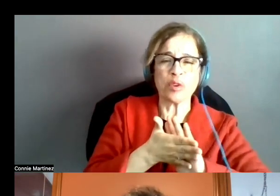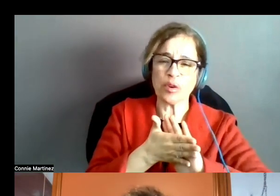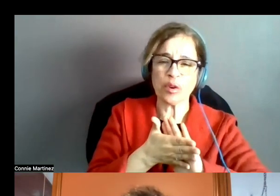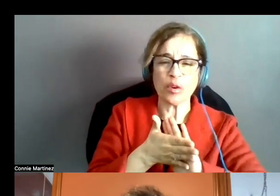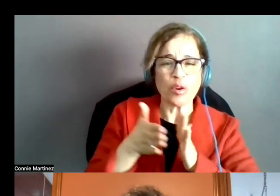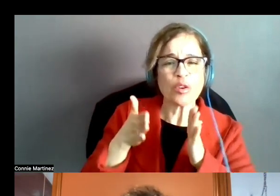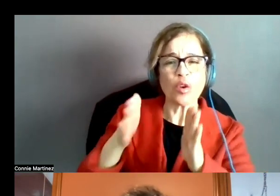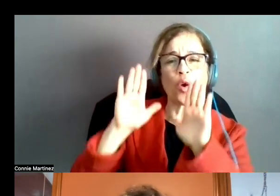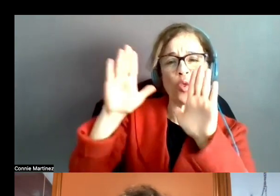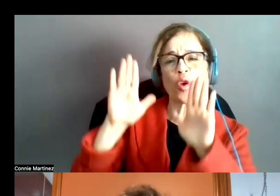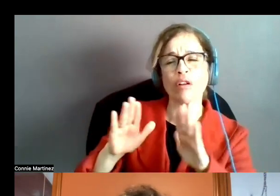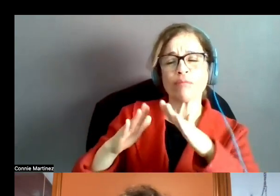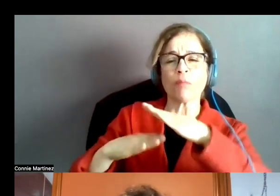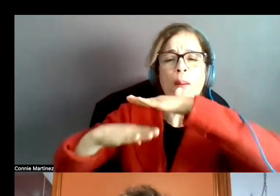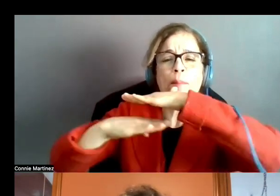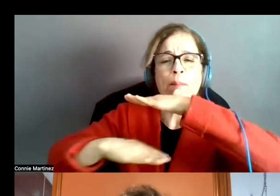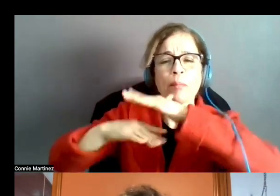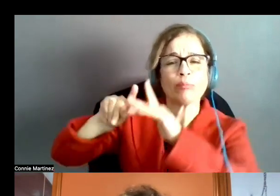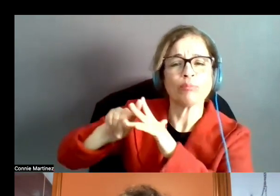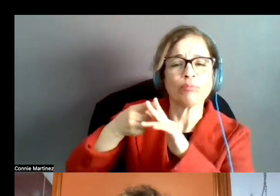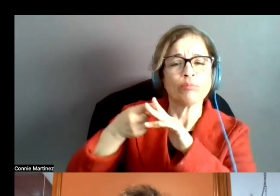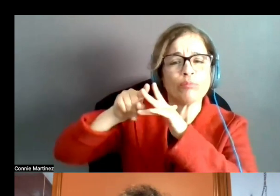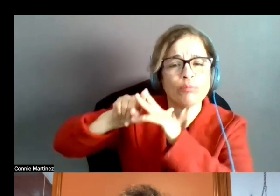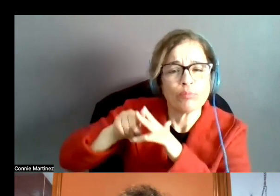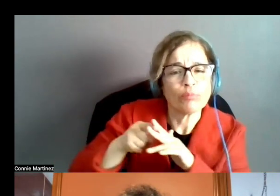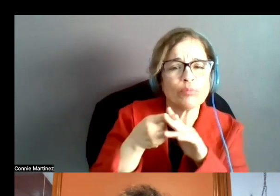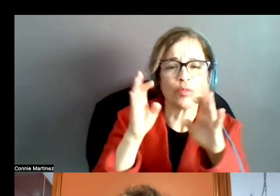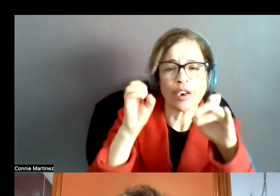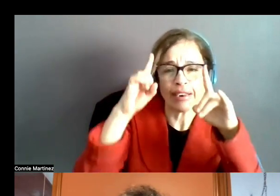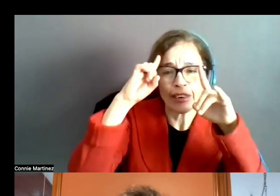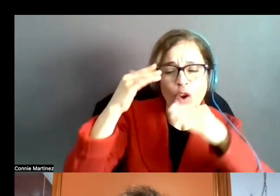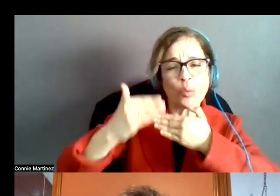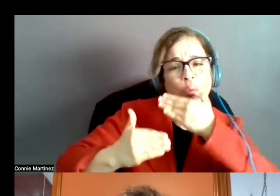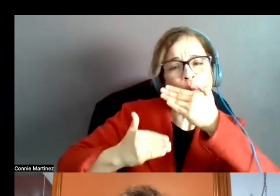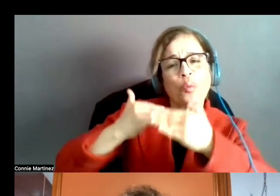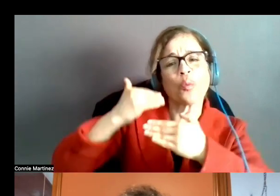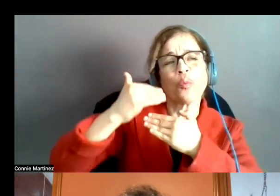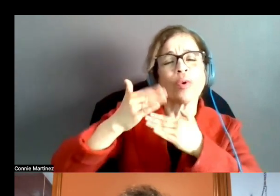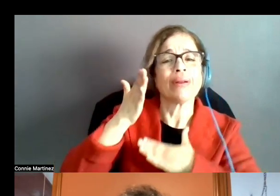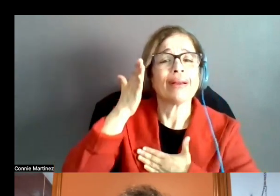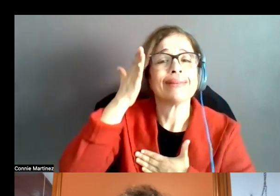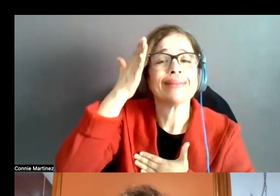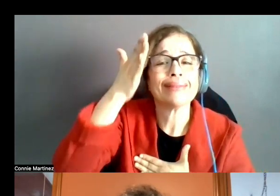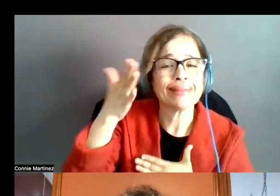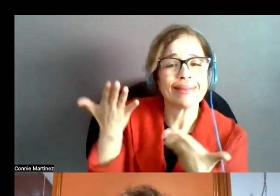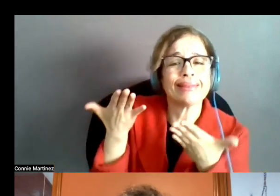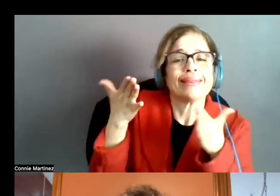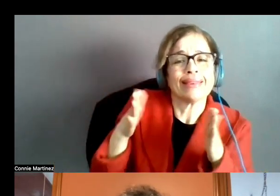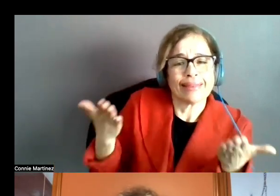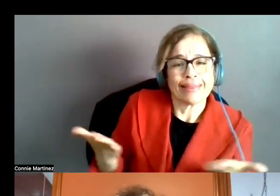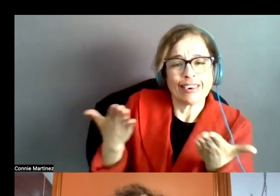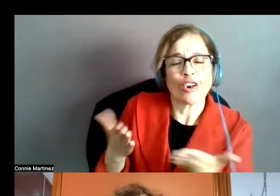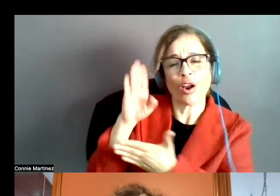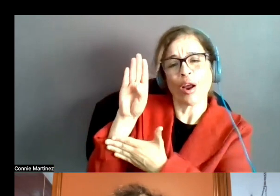were a great foundation to begin that educational process, which later on finished actually here in